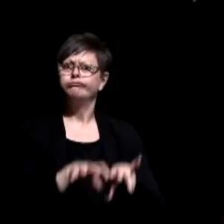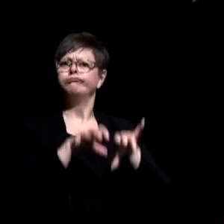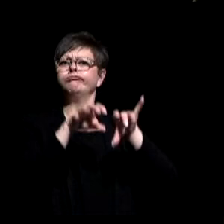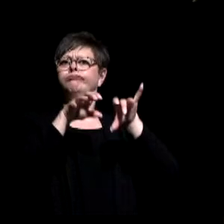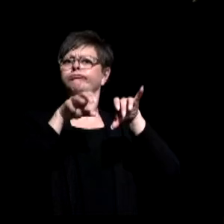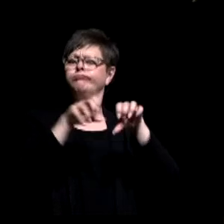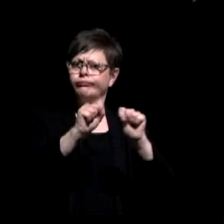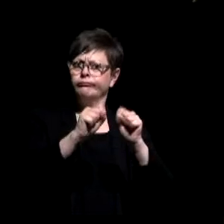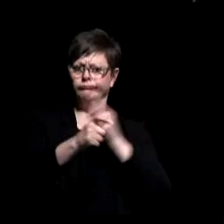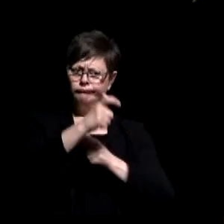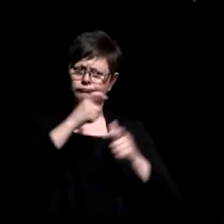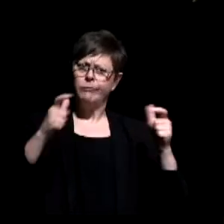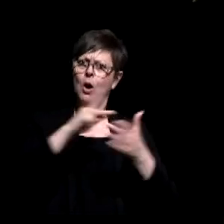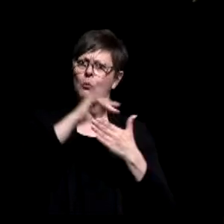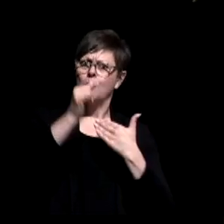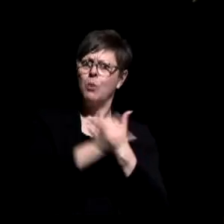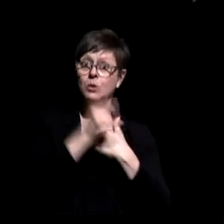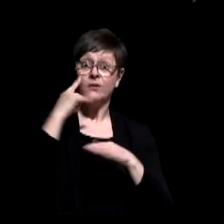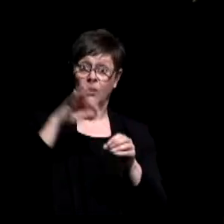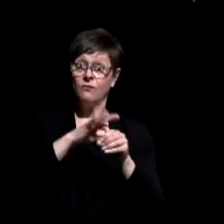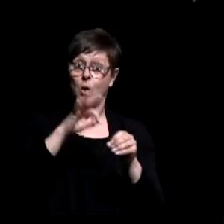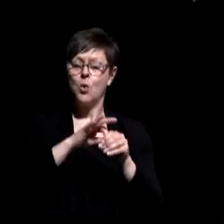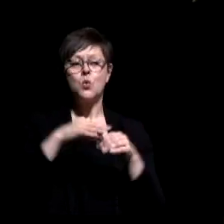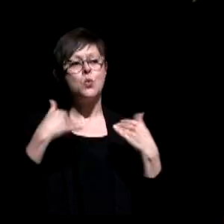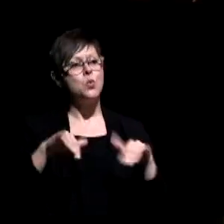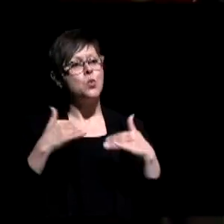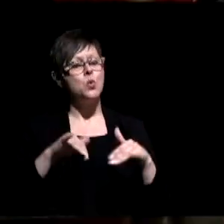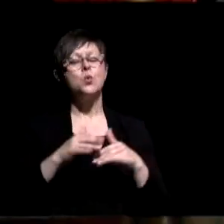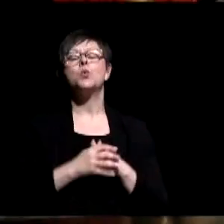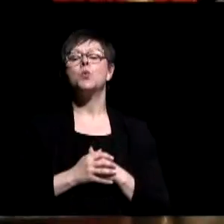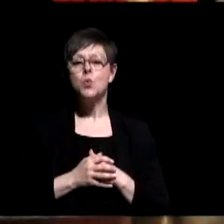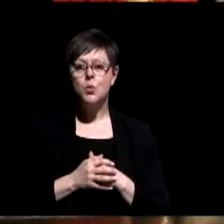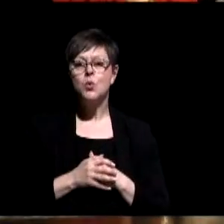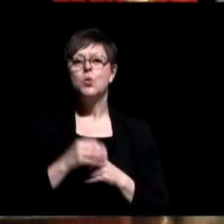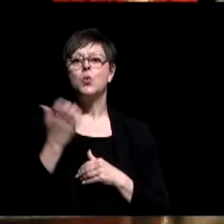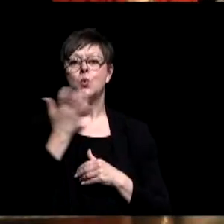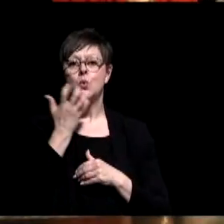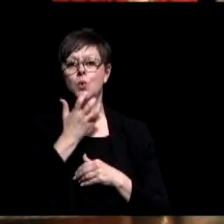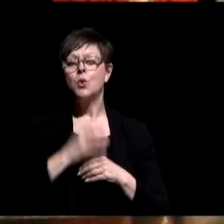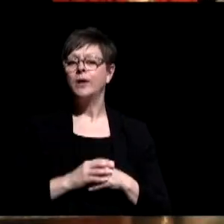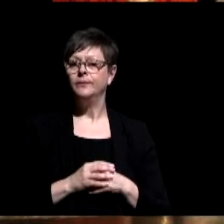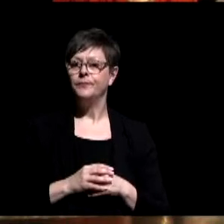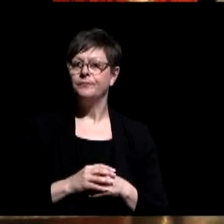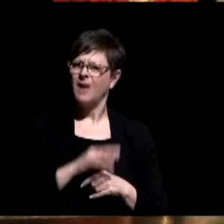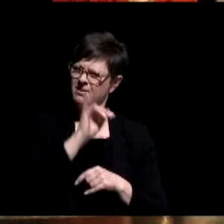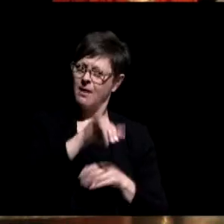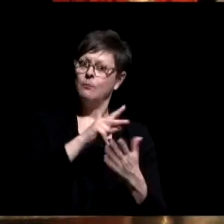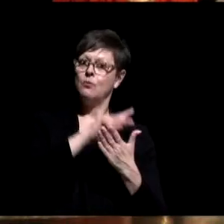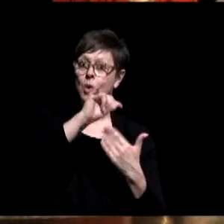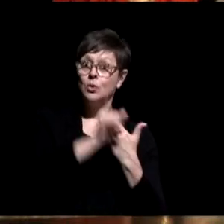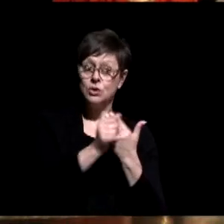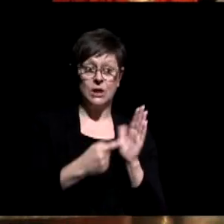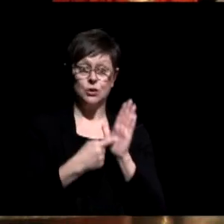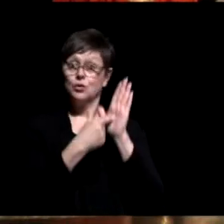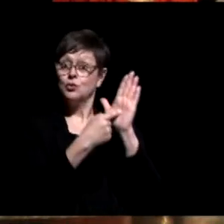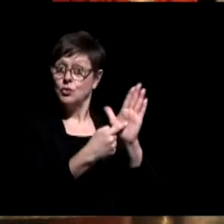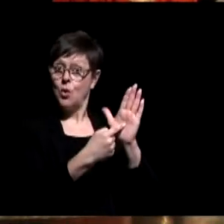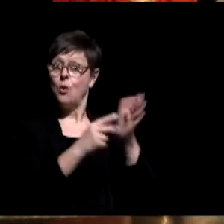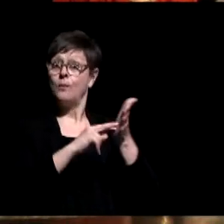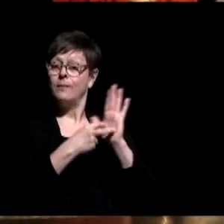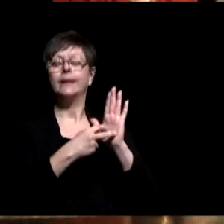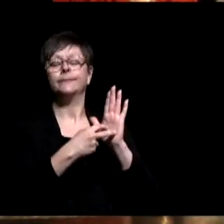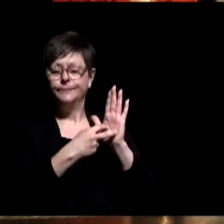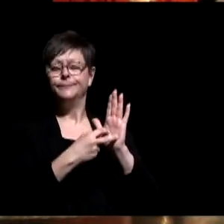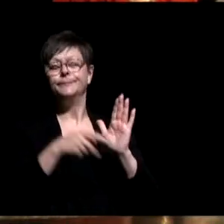of this scope, this was no small feat. The scope of work of this project highlighted a need to implement